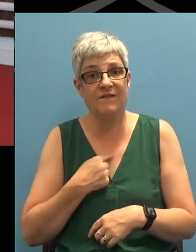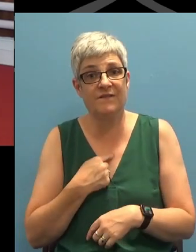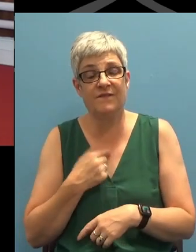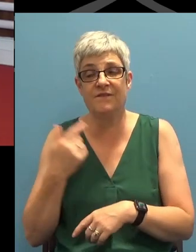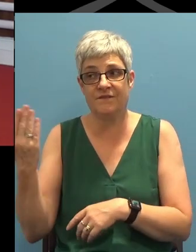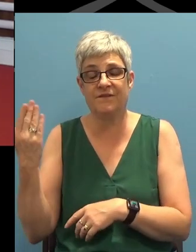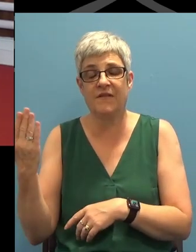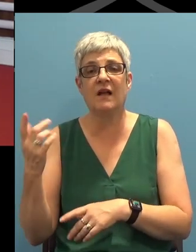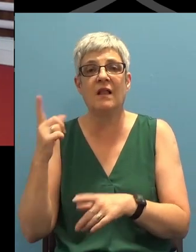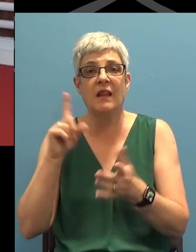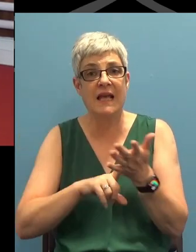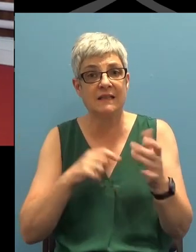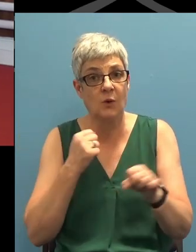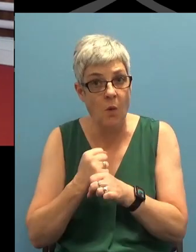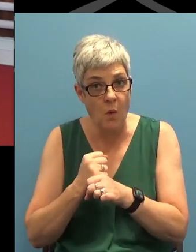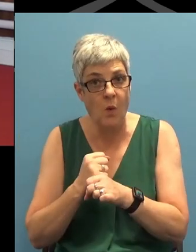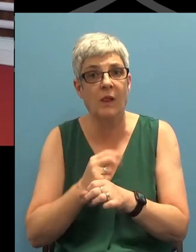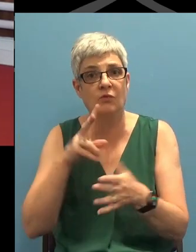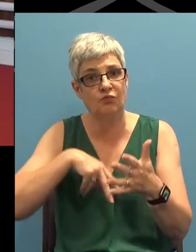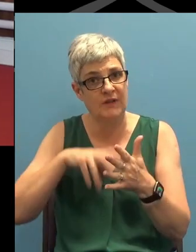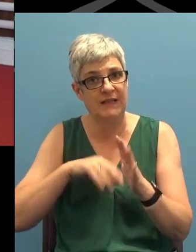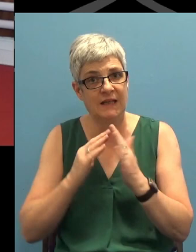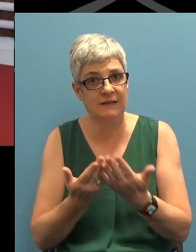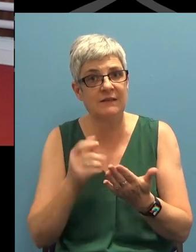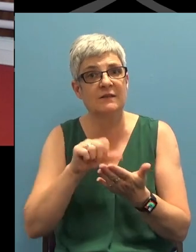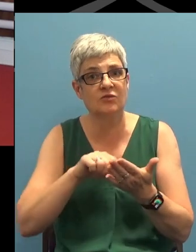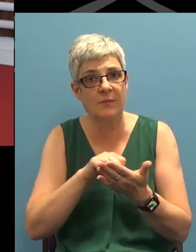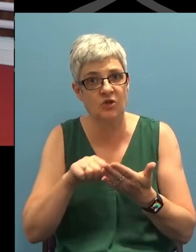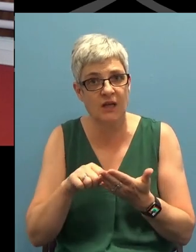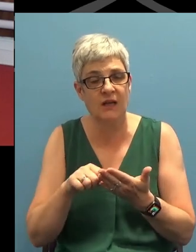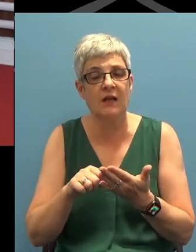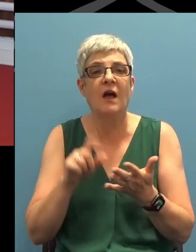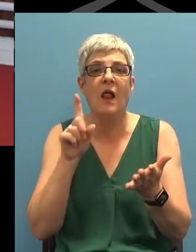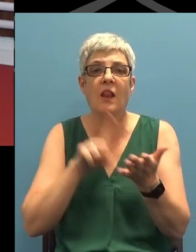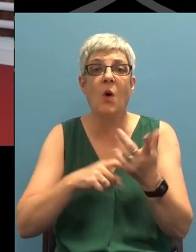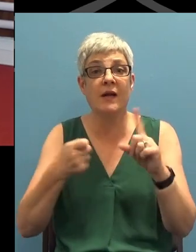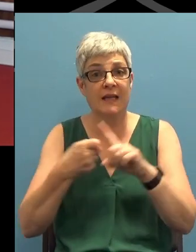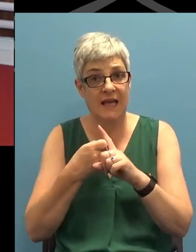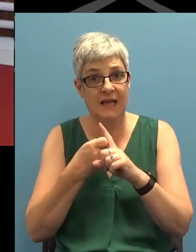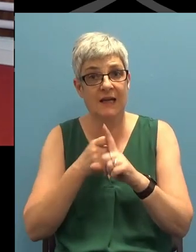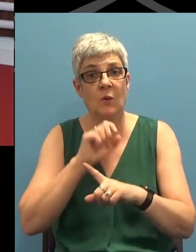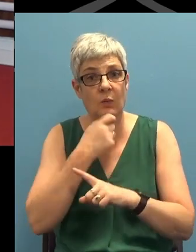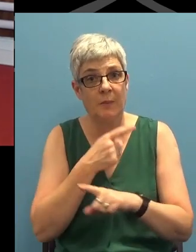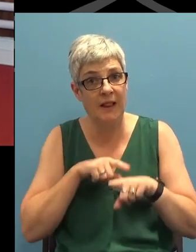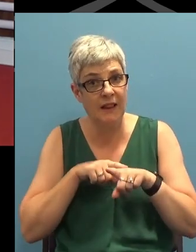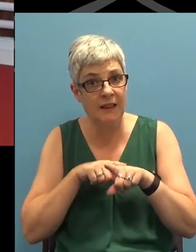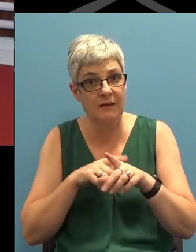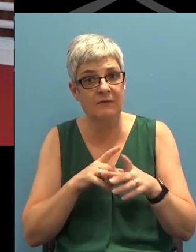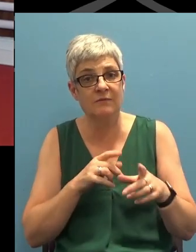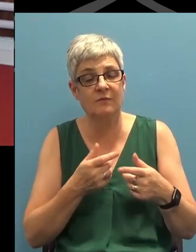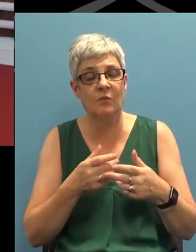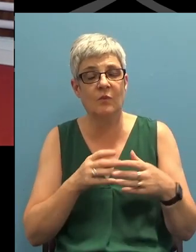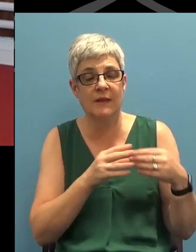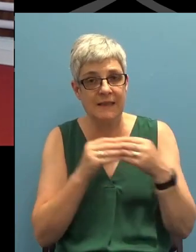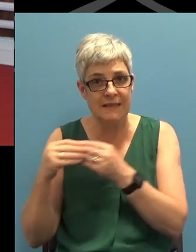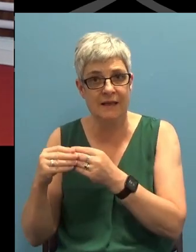in the service, Leslie Gold will be reading the scriptures for us, and Lorna Kirk will be leading us in our prayers for